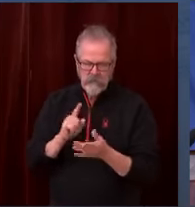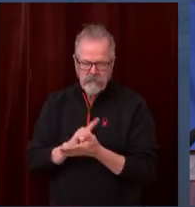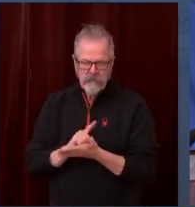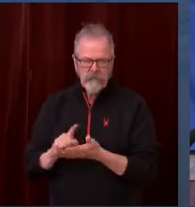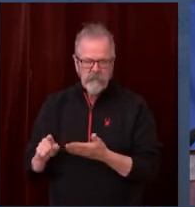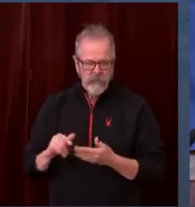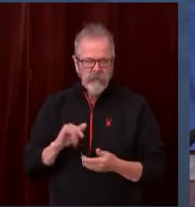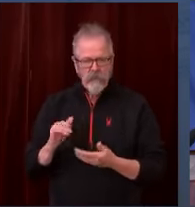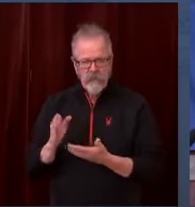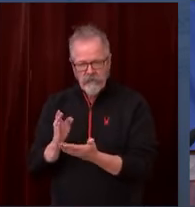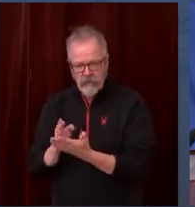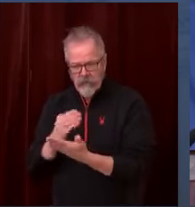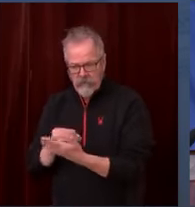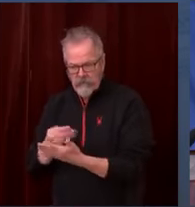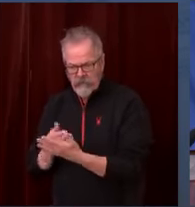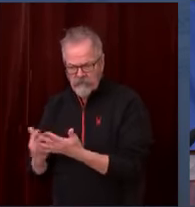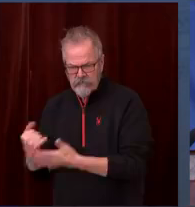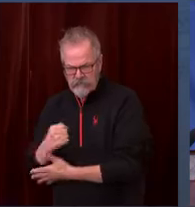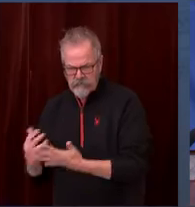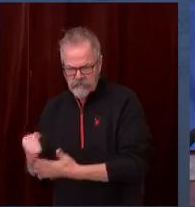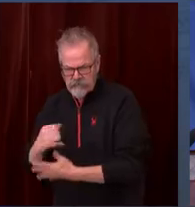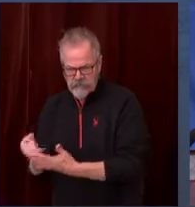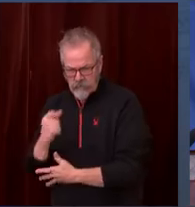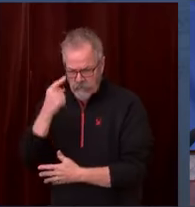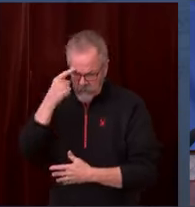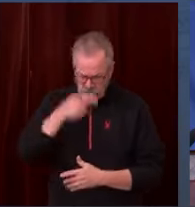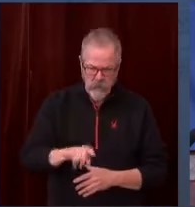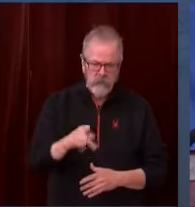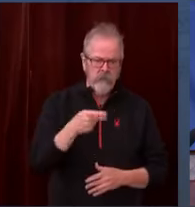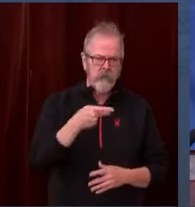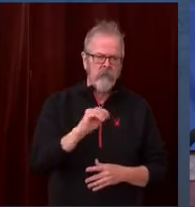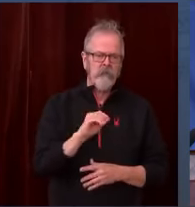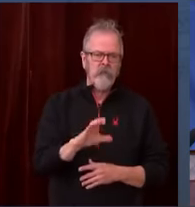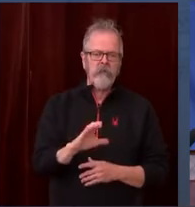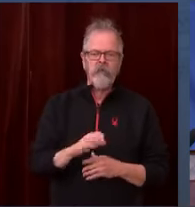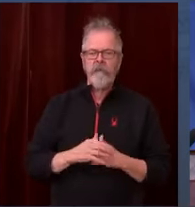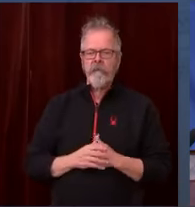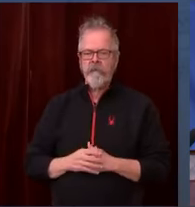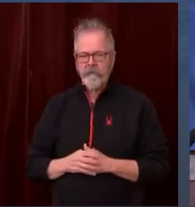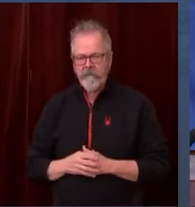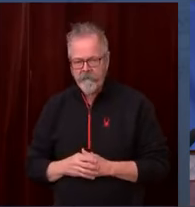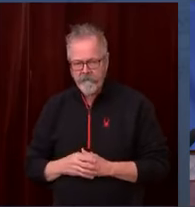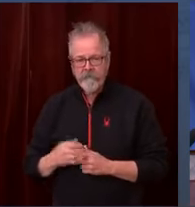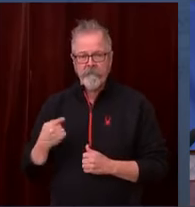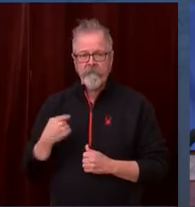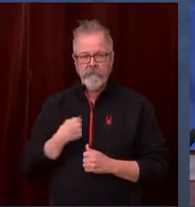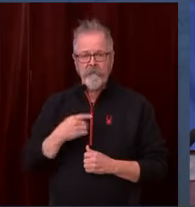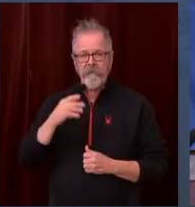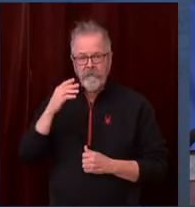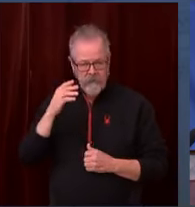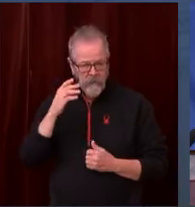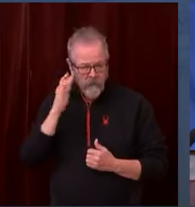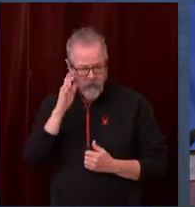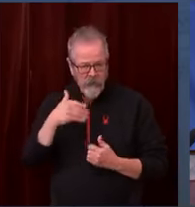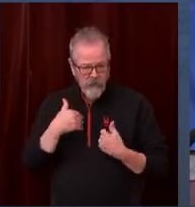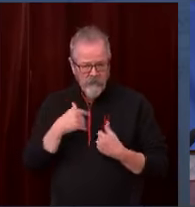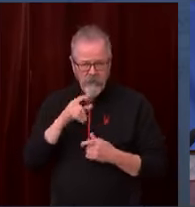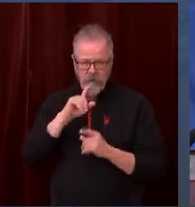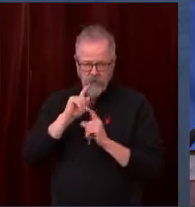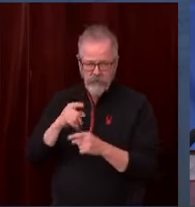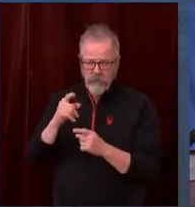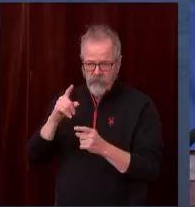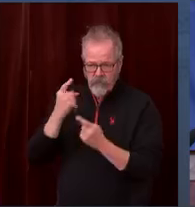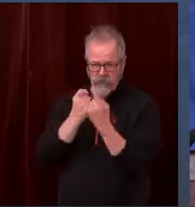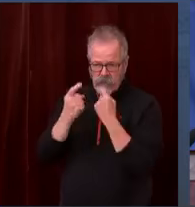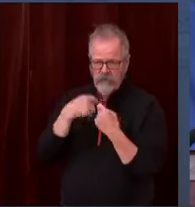I'd like to stand for questions, but if you can give me about 3 or 4 minutes, I will be right back. If you can hold those questions, I shall return. Be